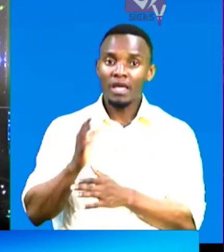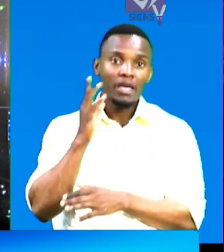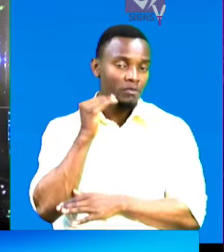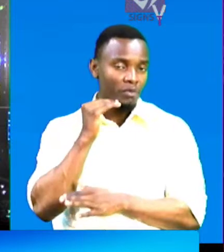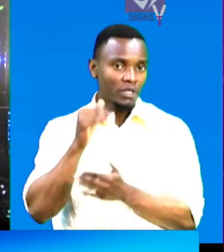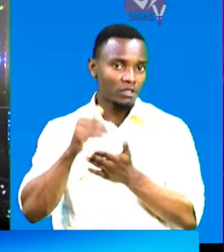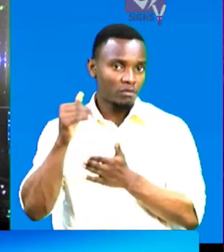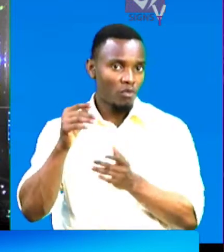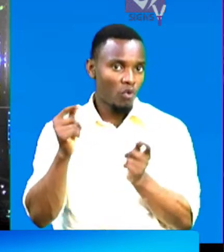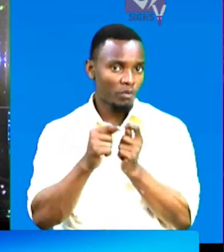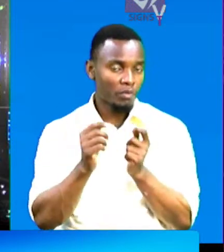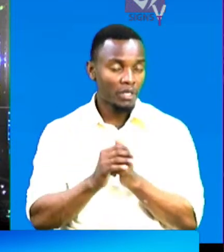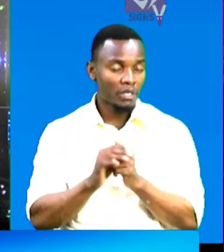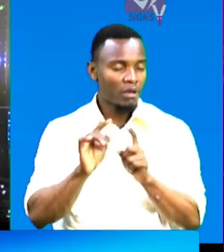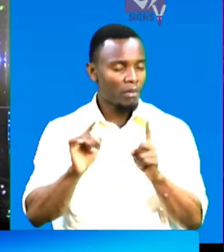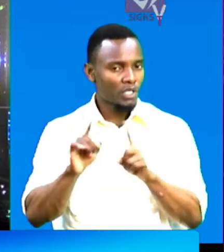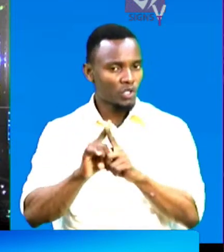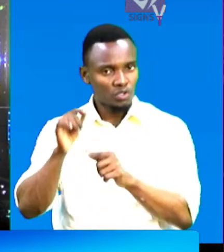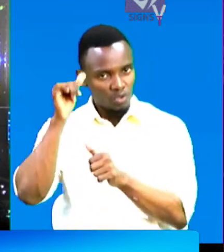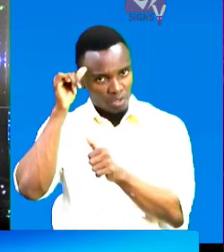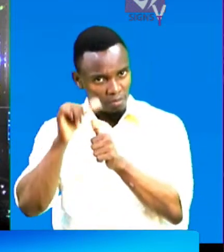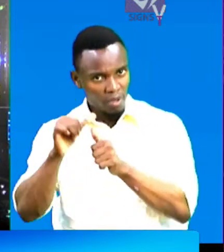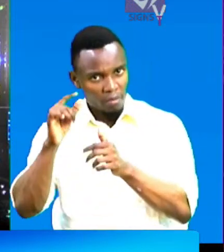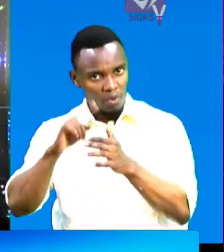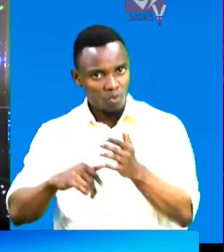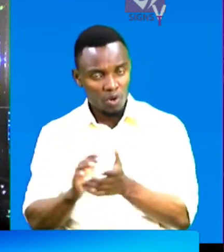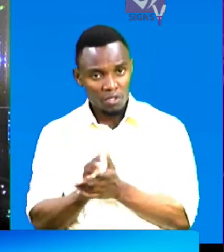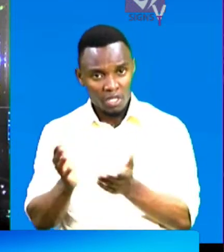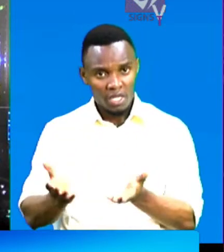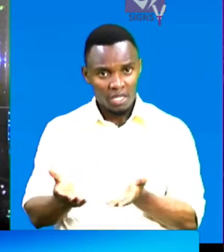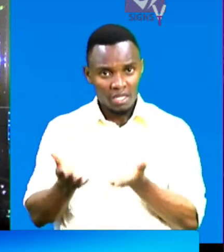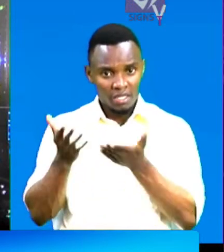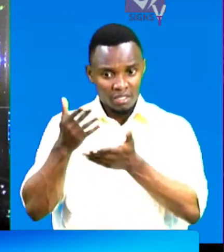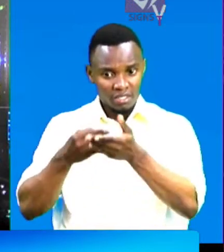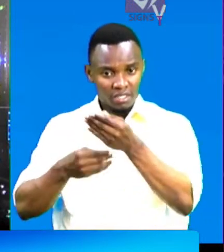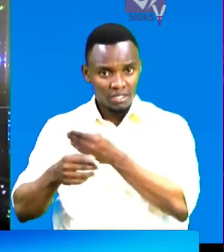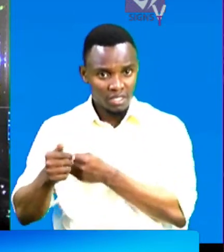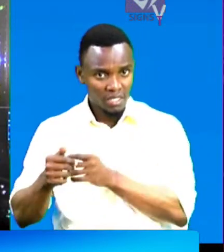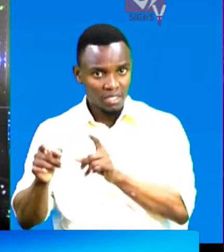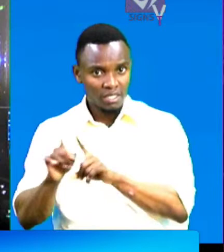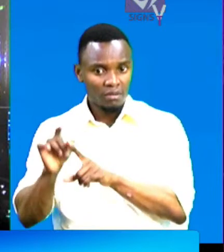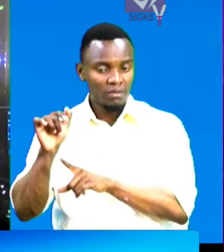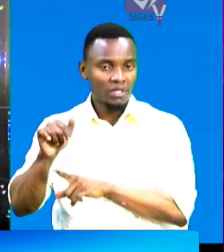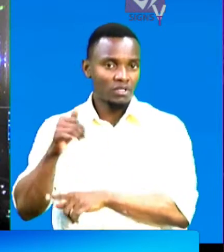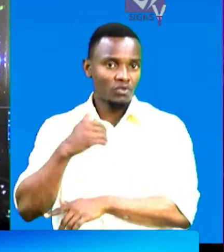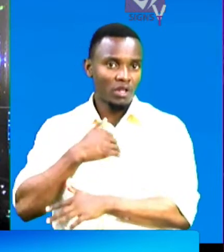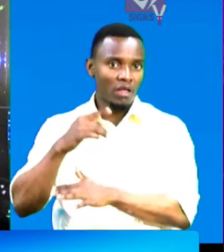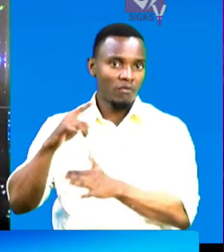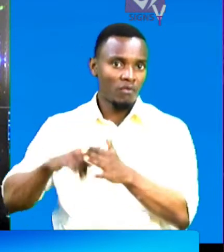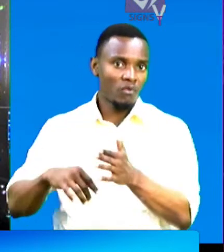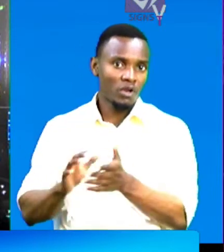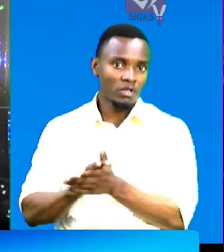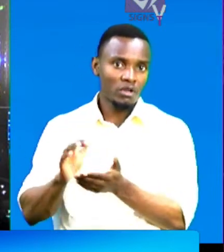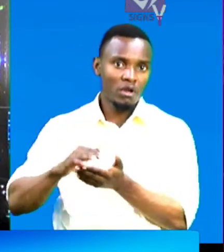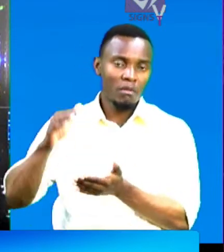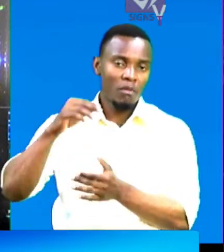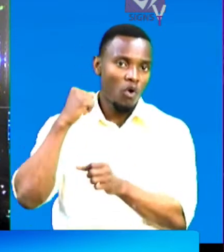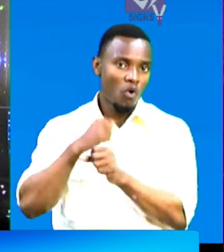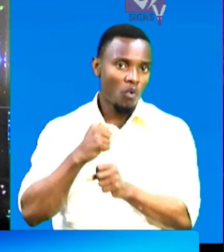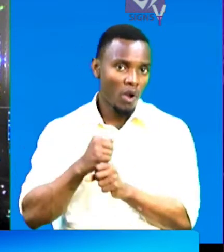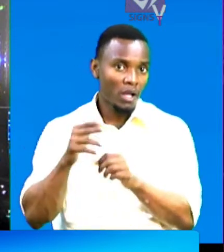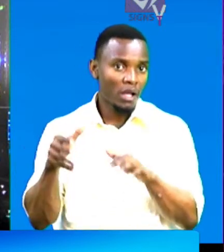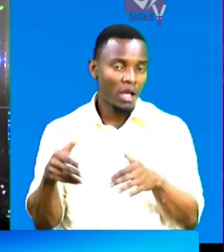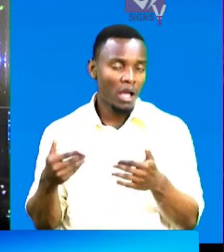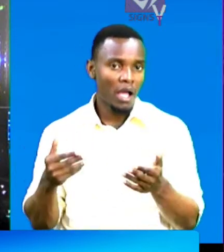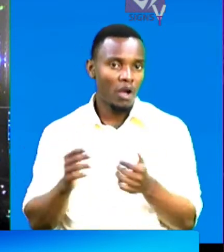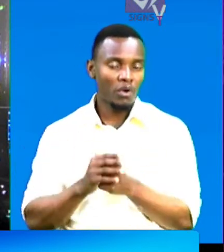bear in mind the increase in sales will surely bring an additional work in terms